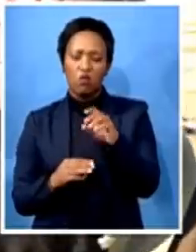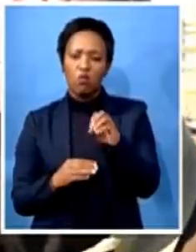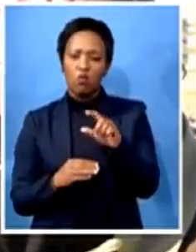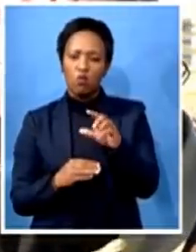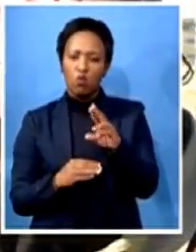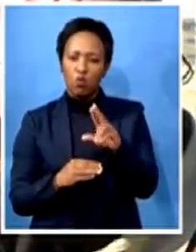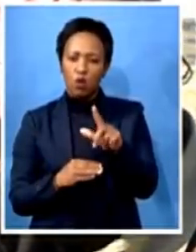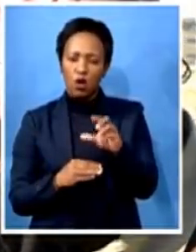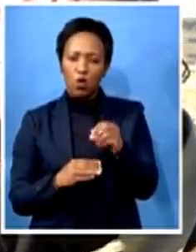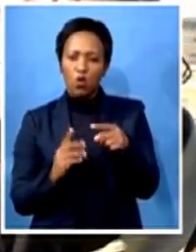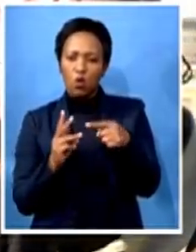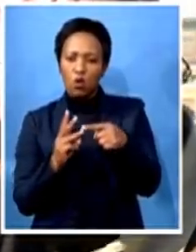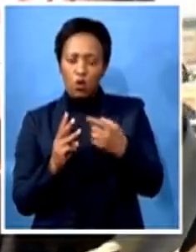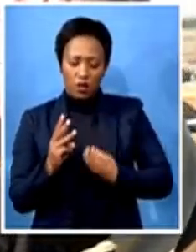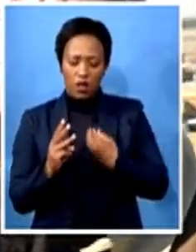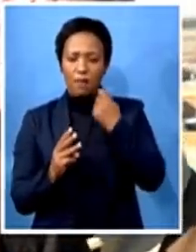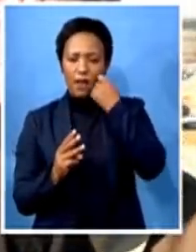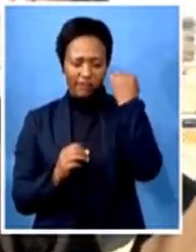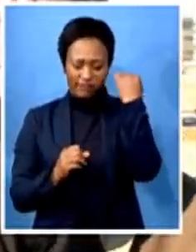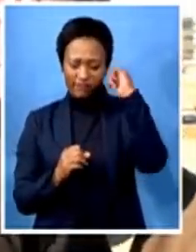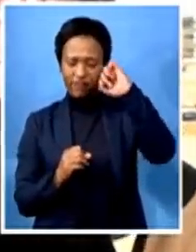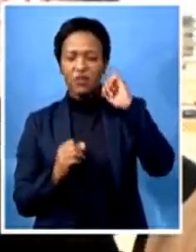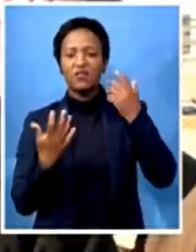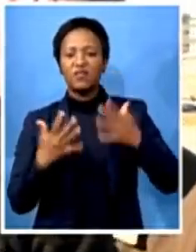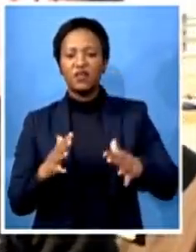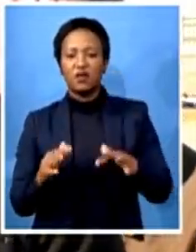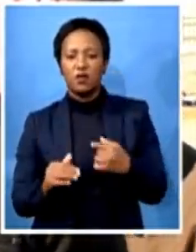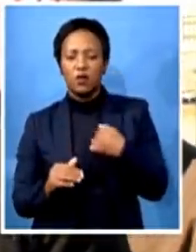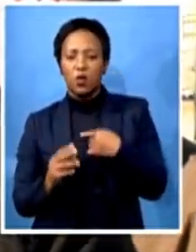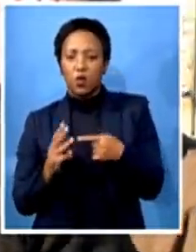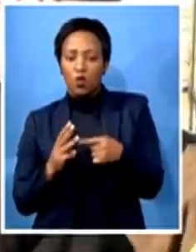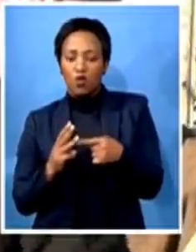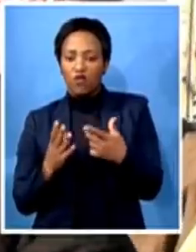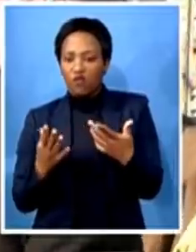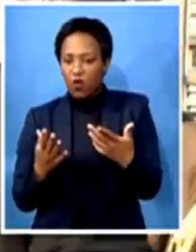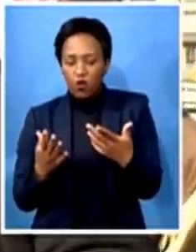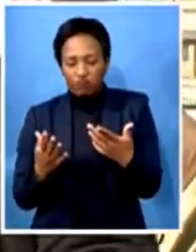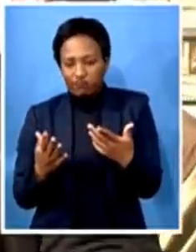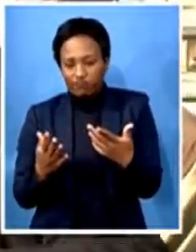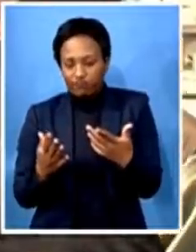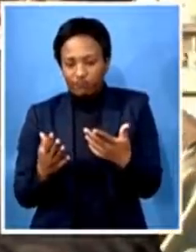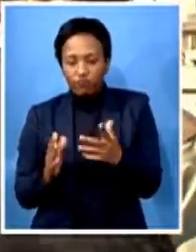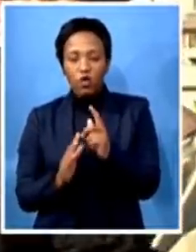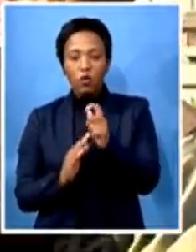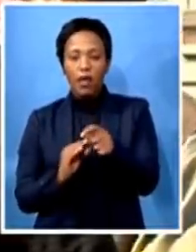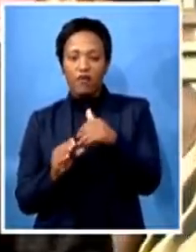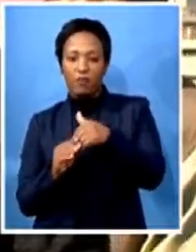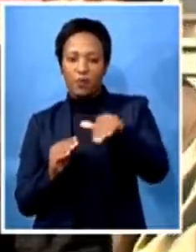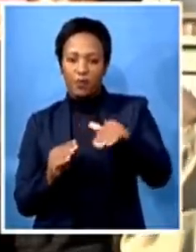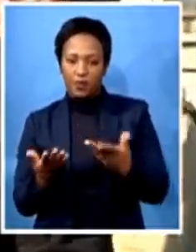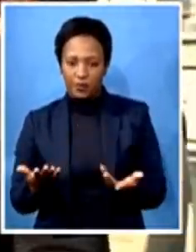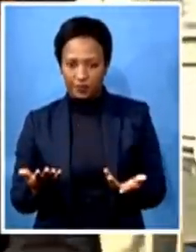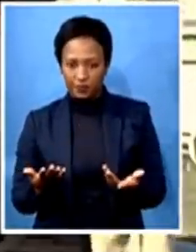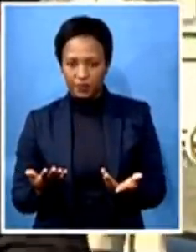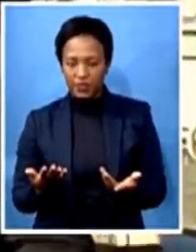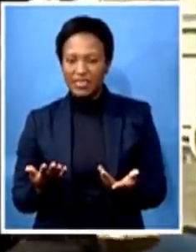right to bail. So the situation is so deplorable in the